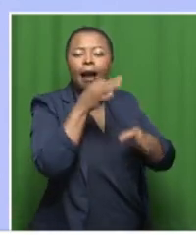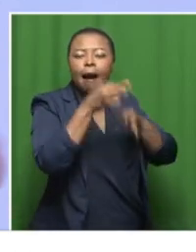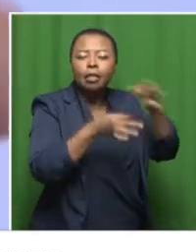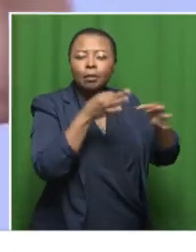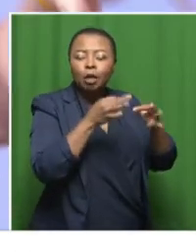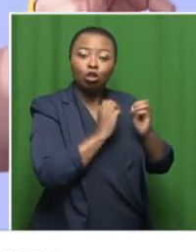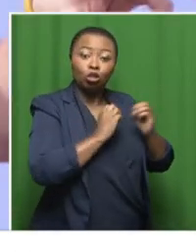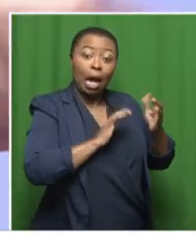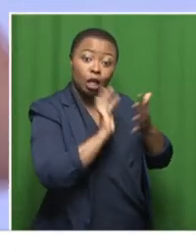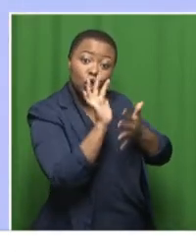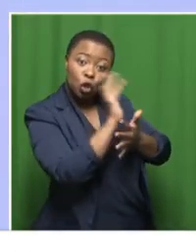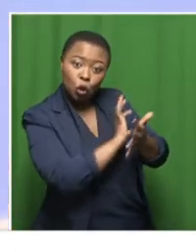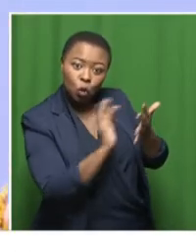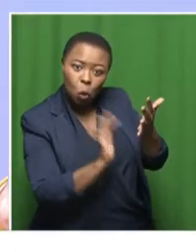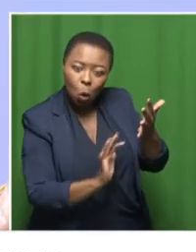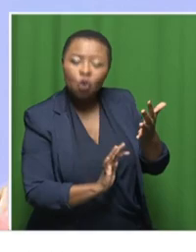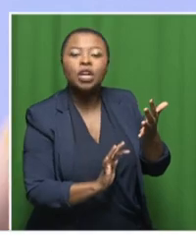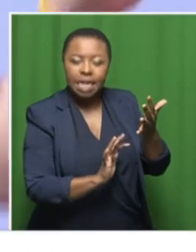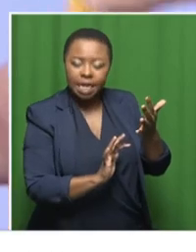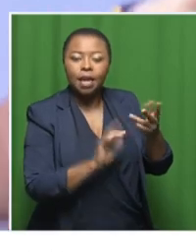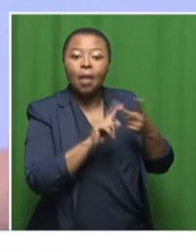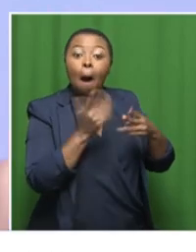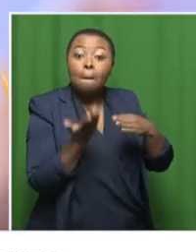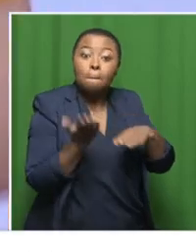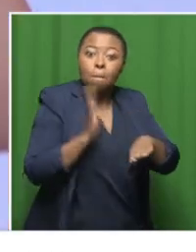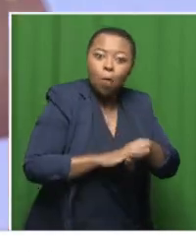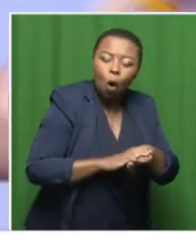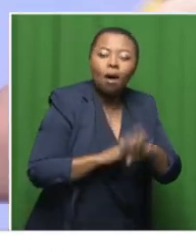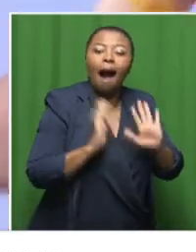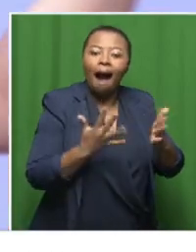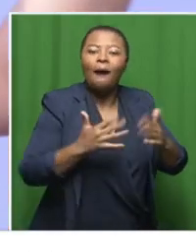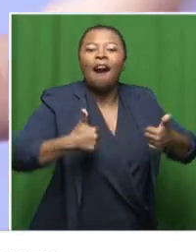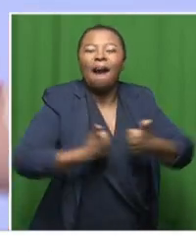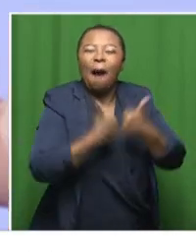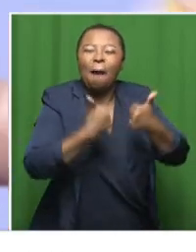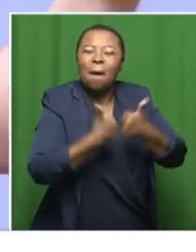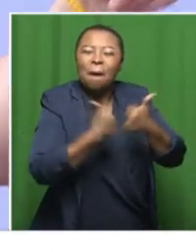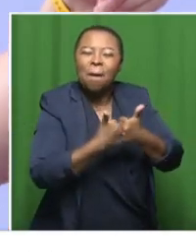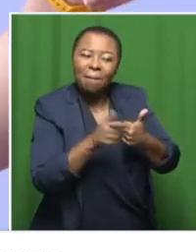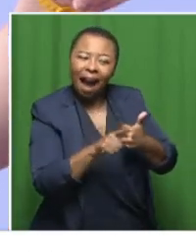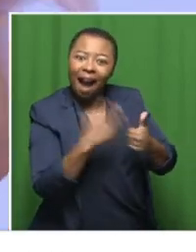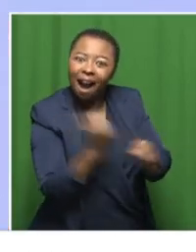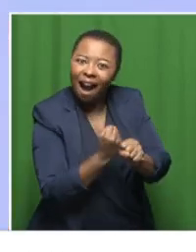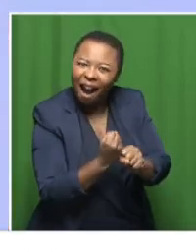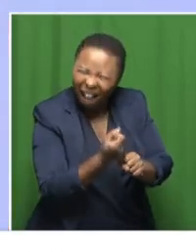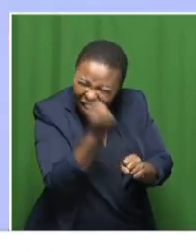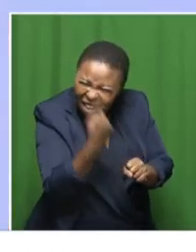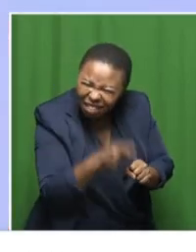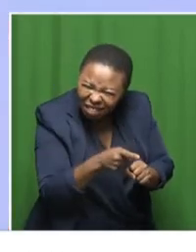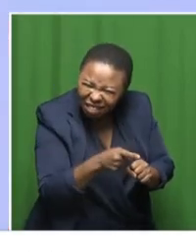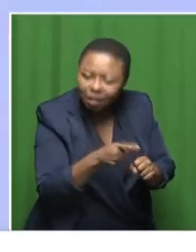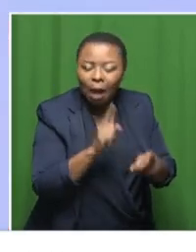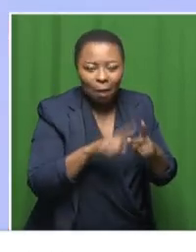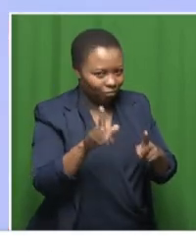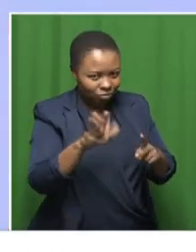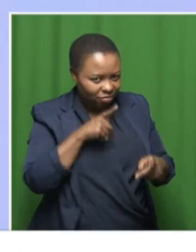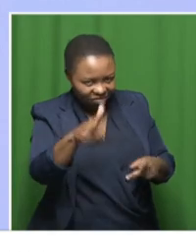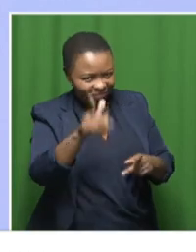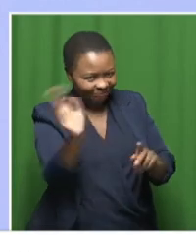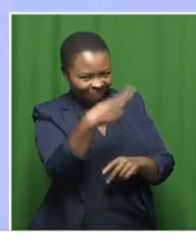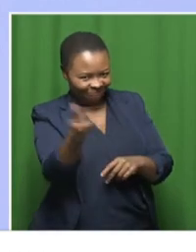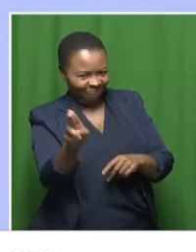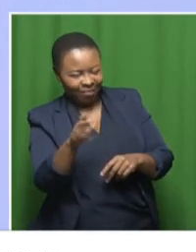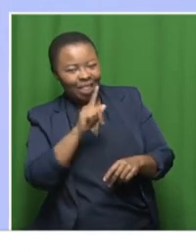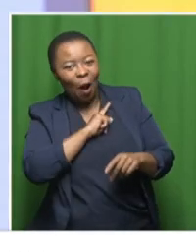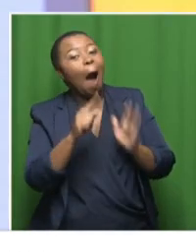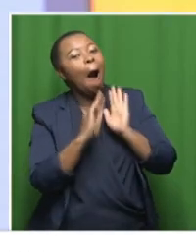story. Then afterwards, we reinforce it by playing the game and seeing, oh, do you understand what this means? But I'm not giving that away. That's okay. why you've got to